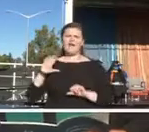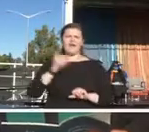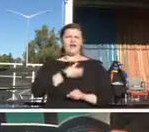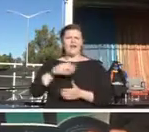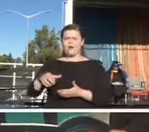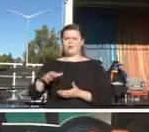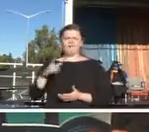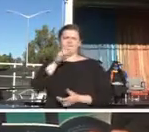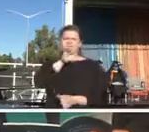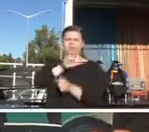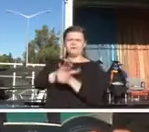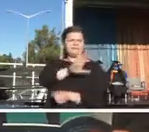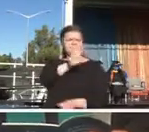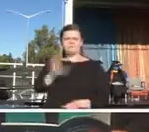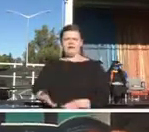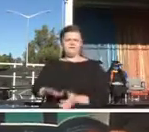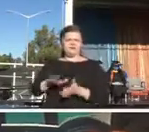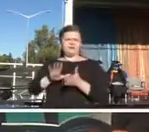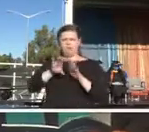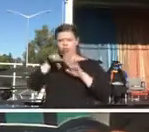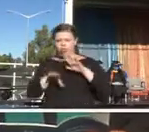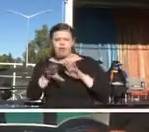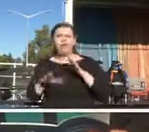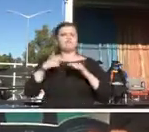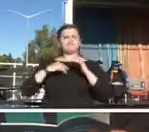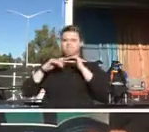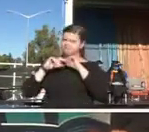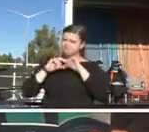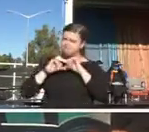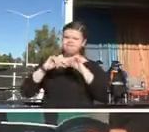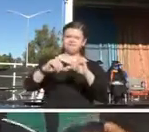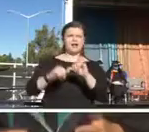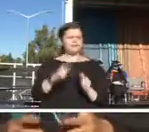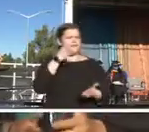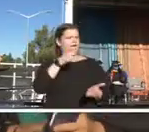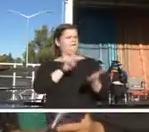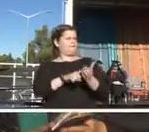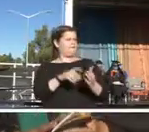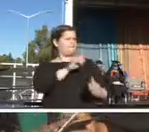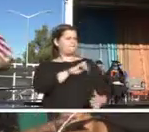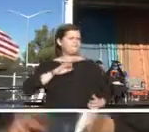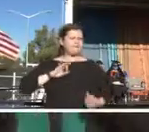waned. Please take a moment to acknowledge them.